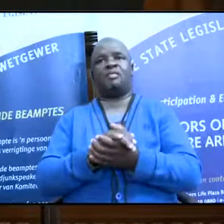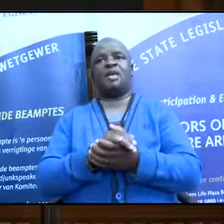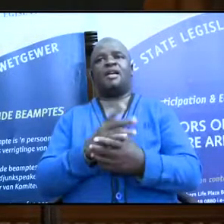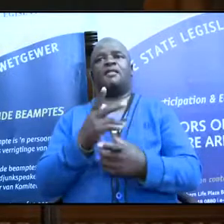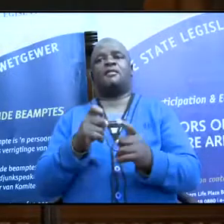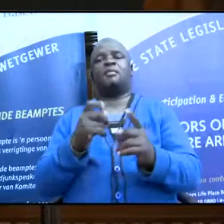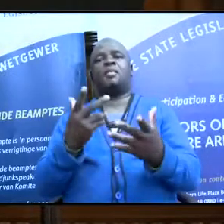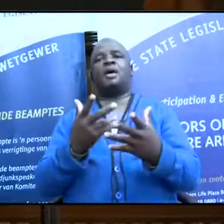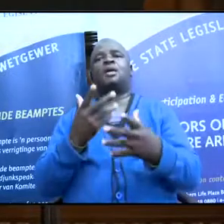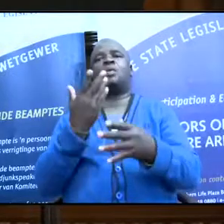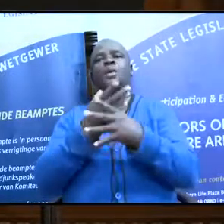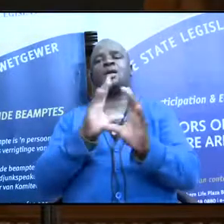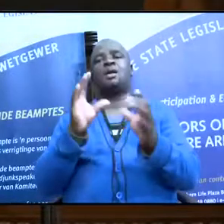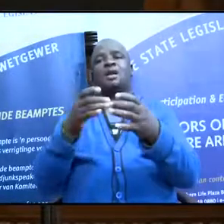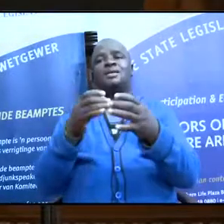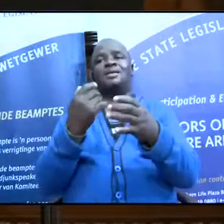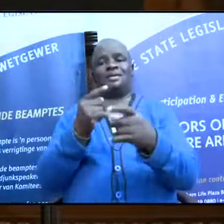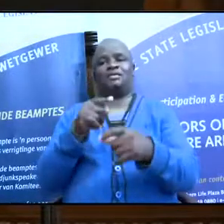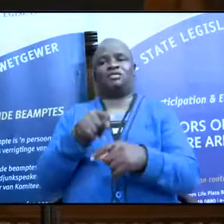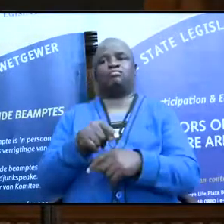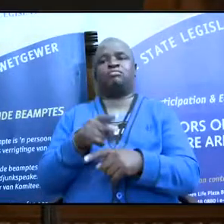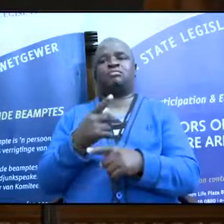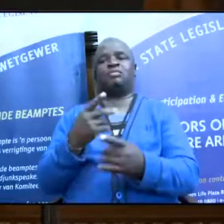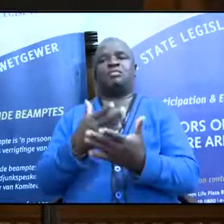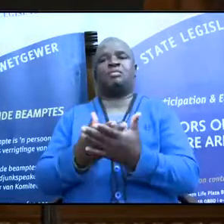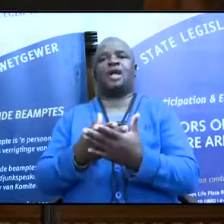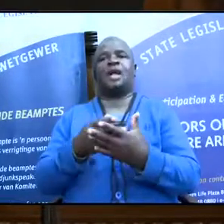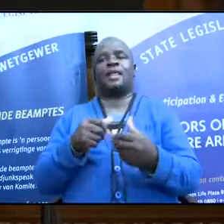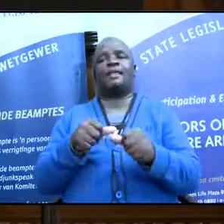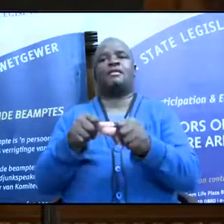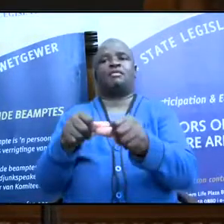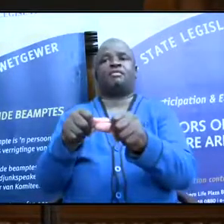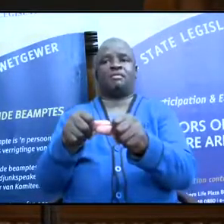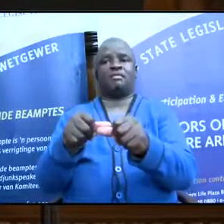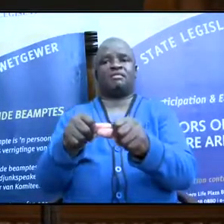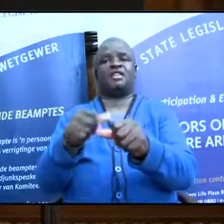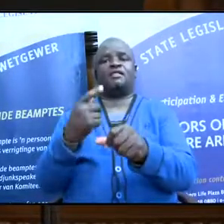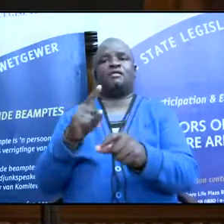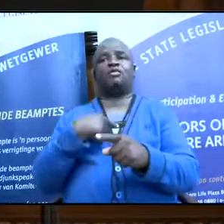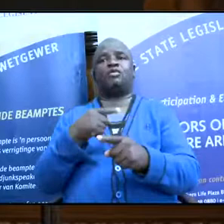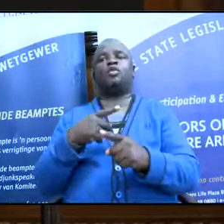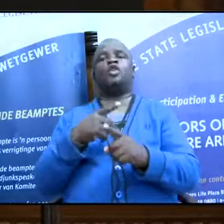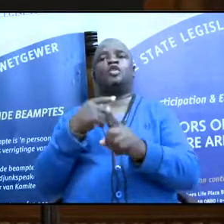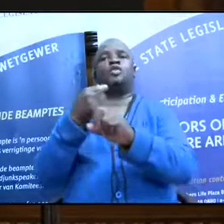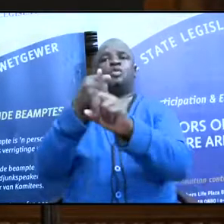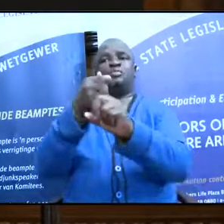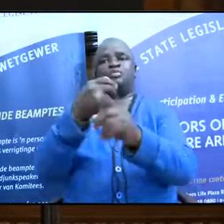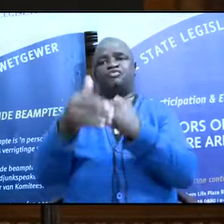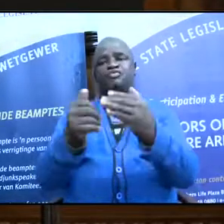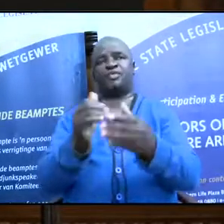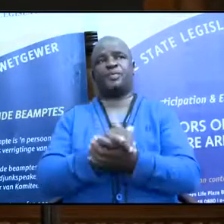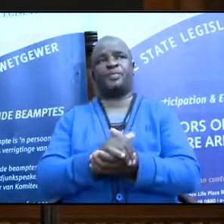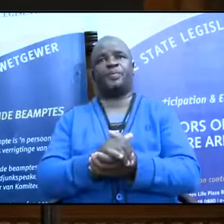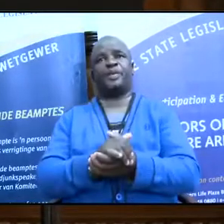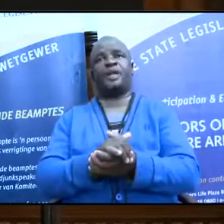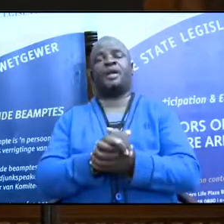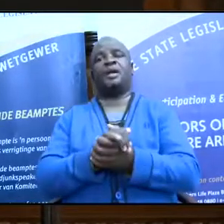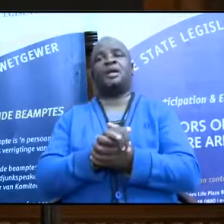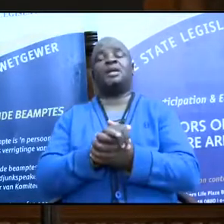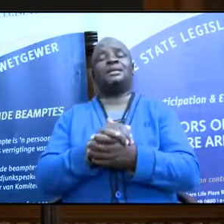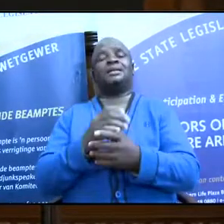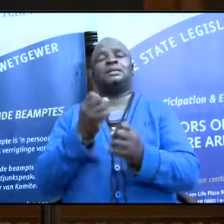class in order in order to advance and pursue these struggles today these many